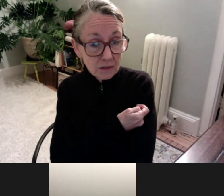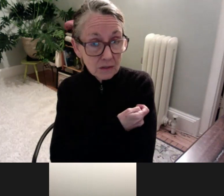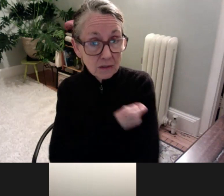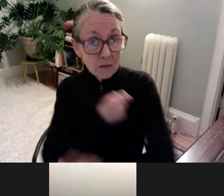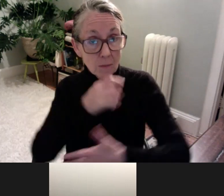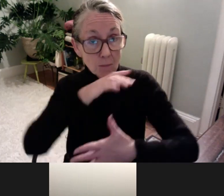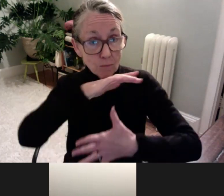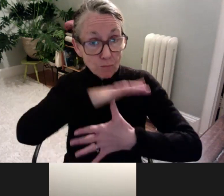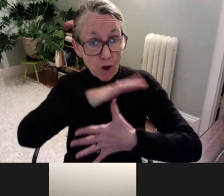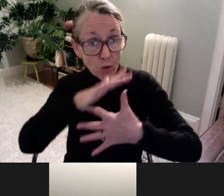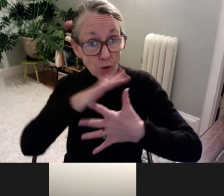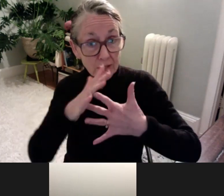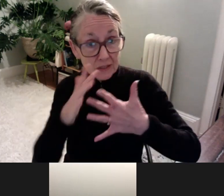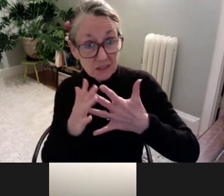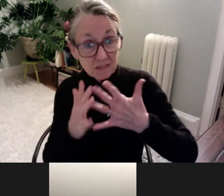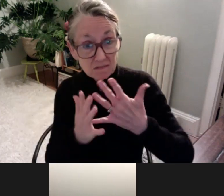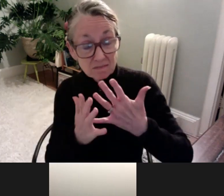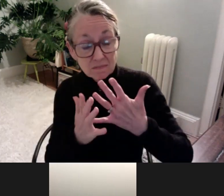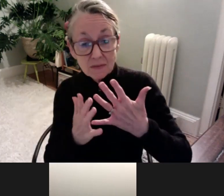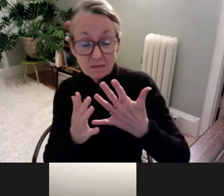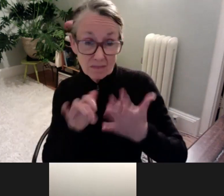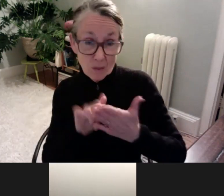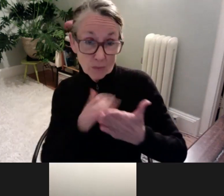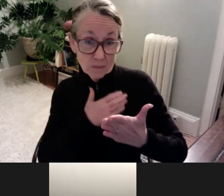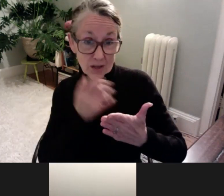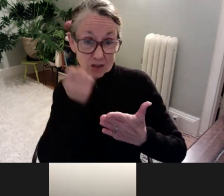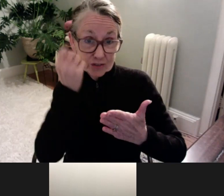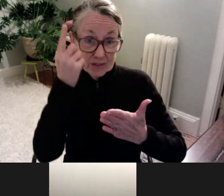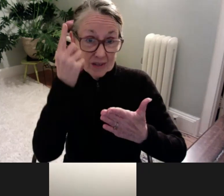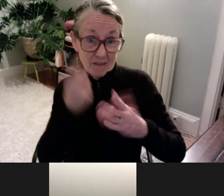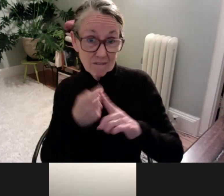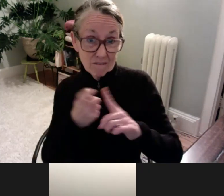priorities. So that was my understanding from the meeting.